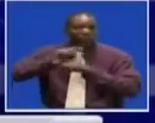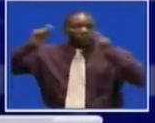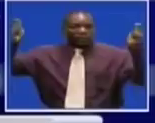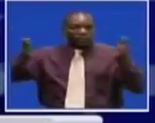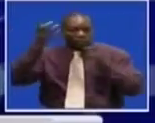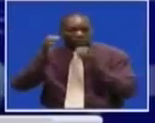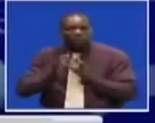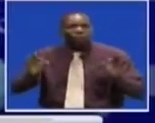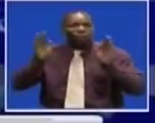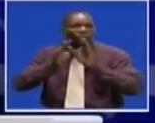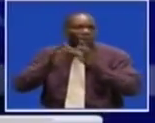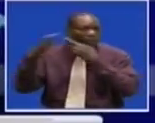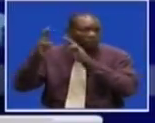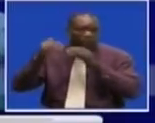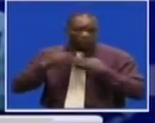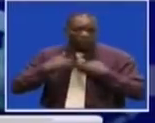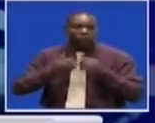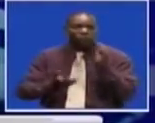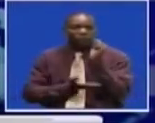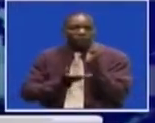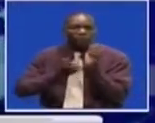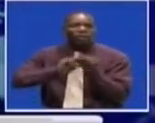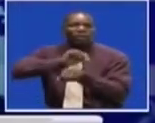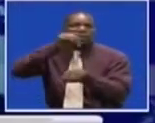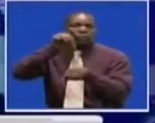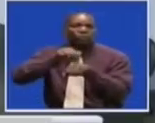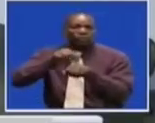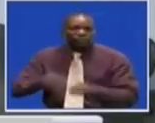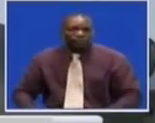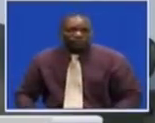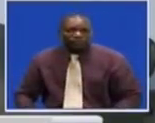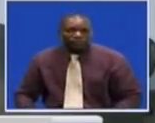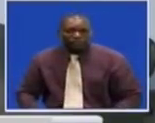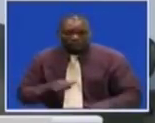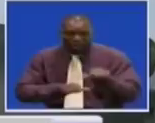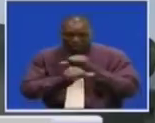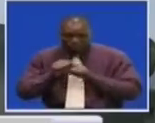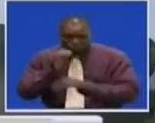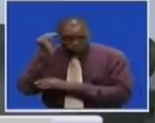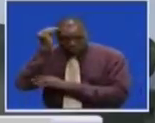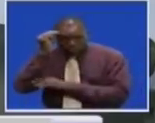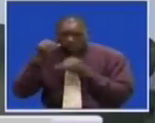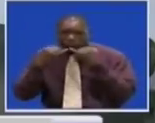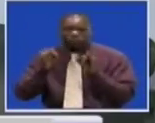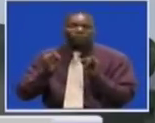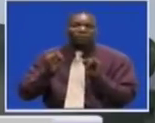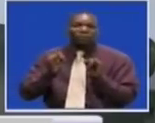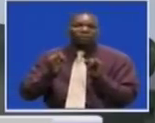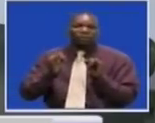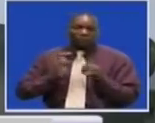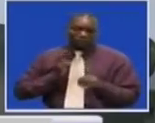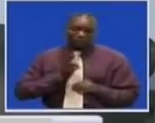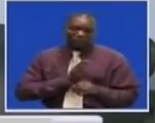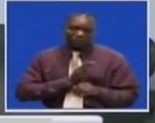that radio plays in national development. As far as the ministry is concerned, we are very, very